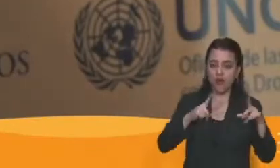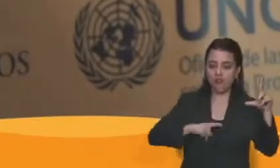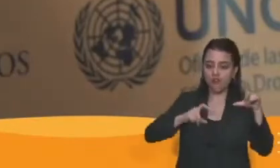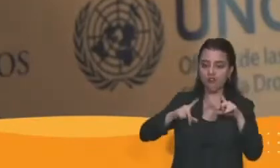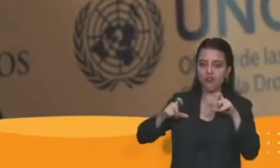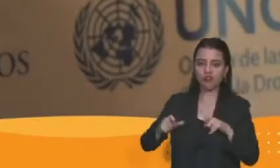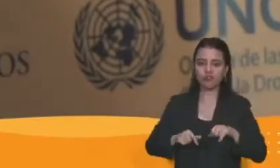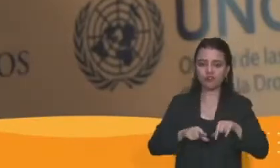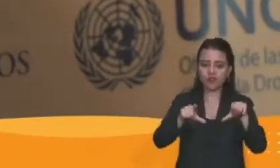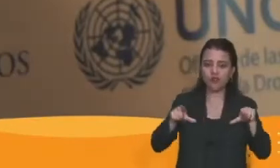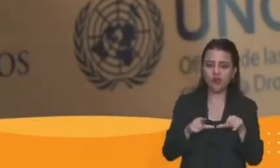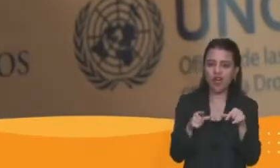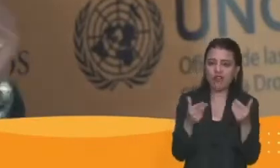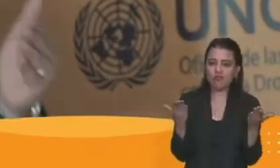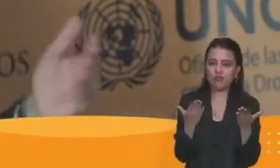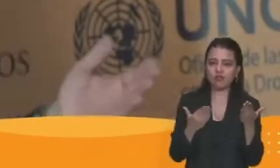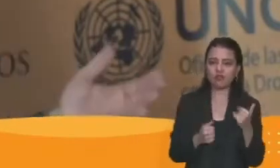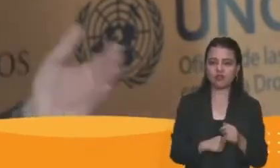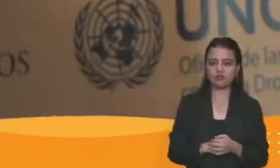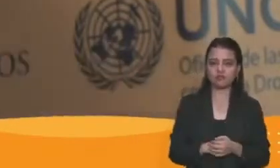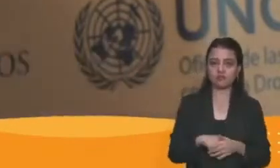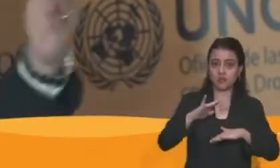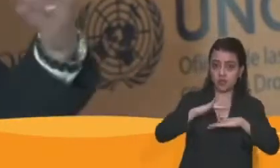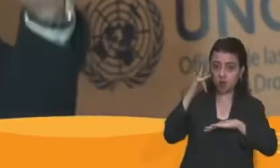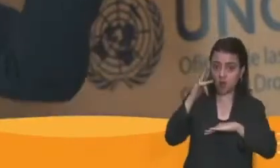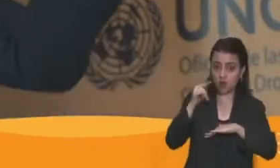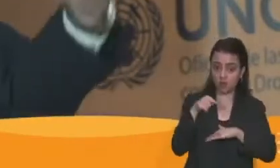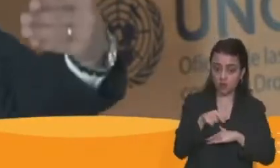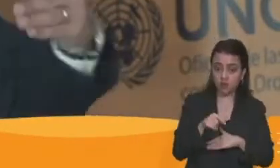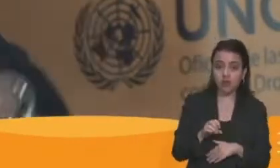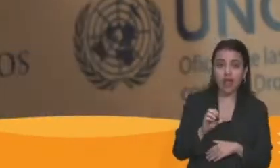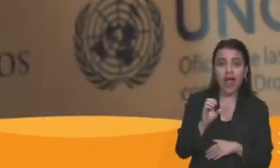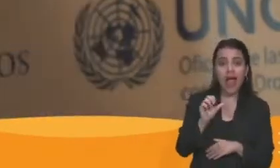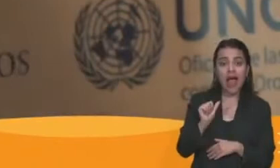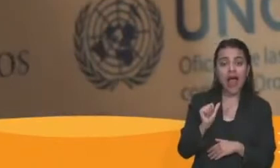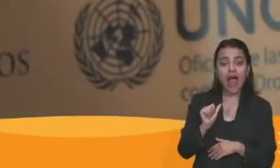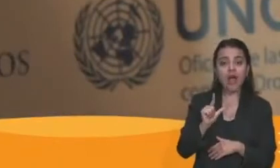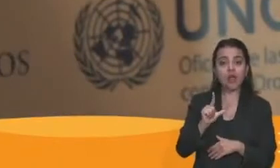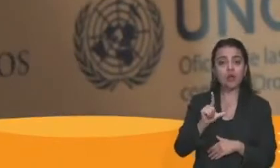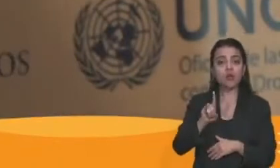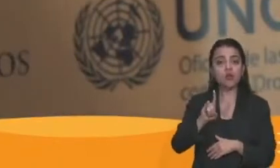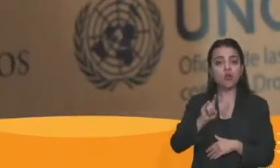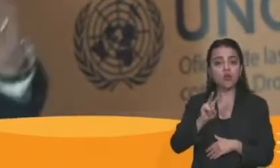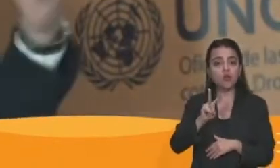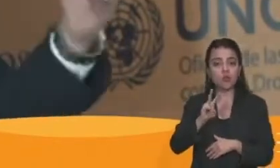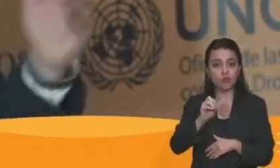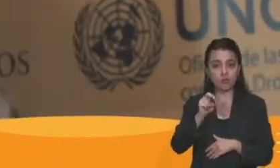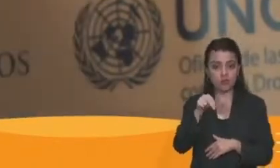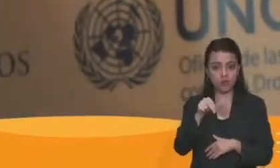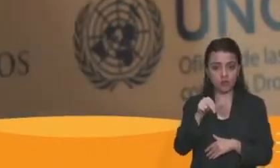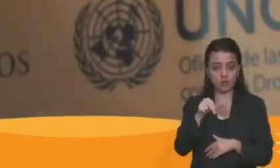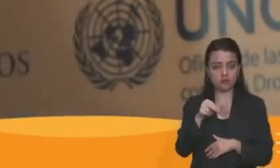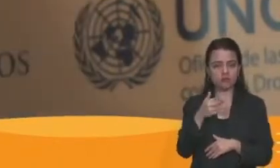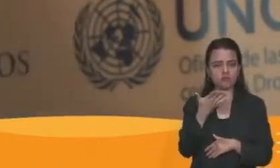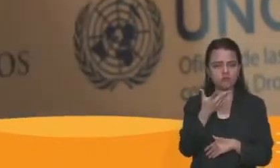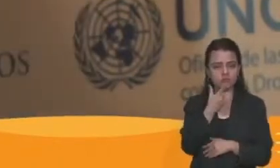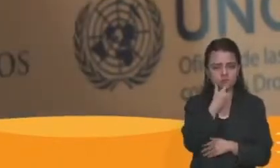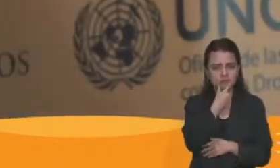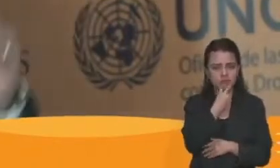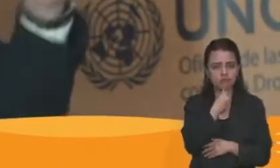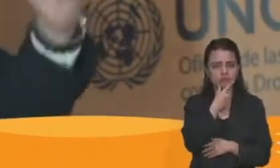gold exploitation report, and this could be good, it can also be bad depending on the details of the